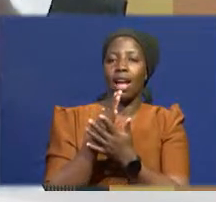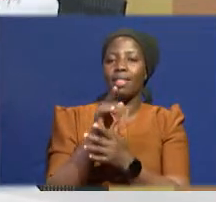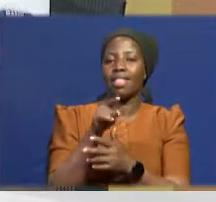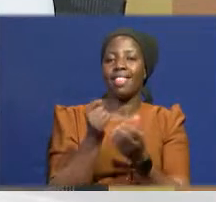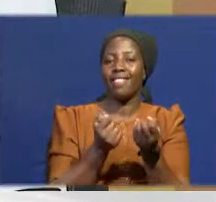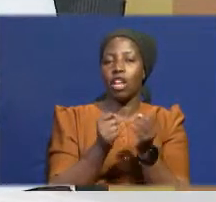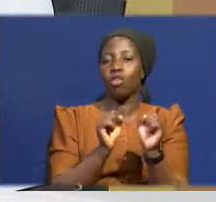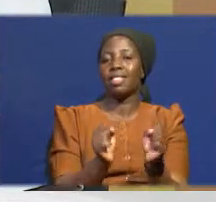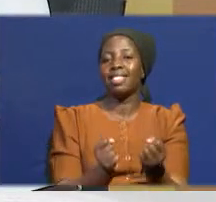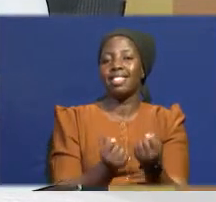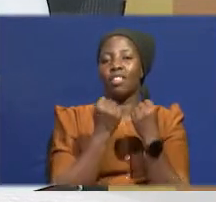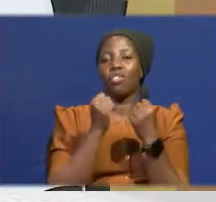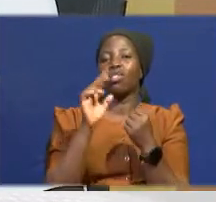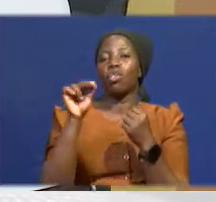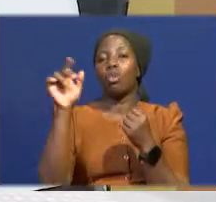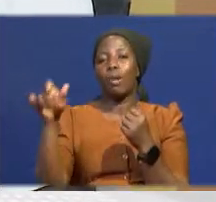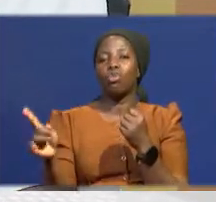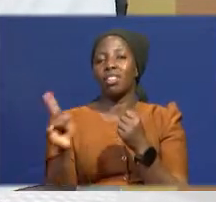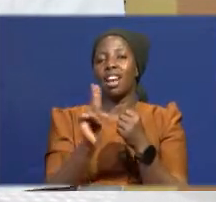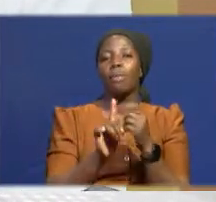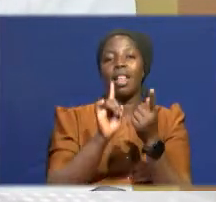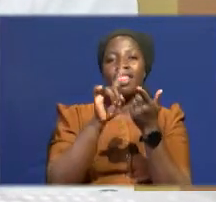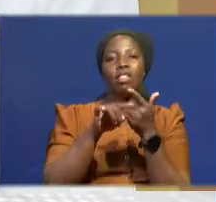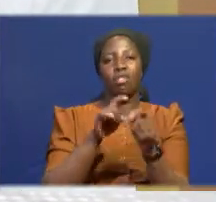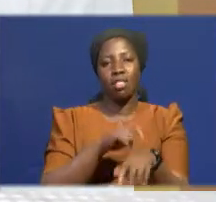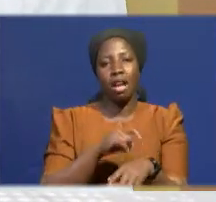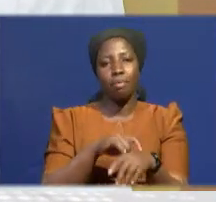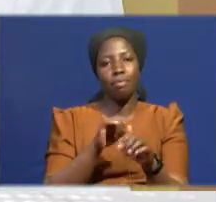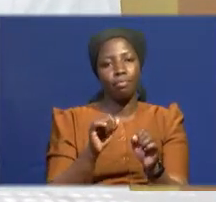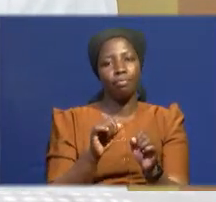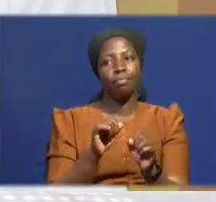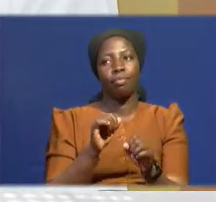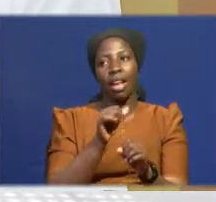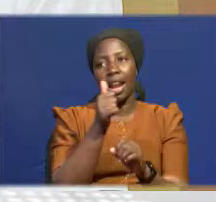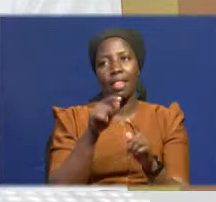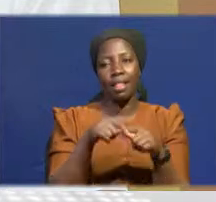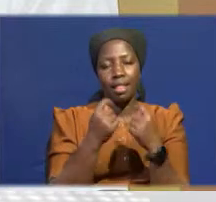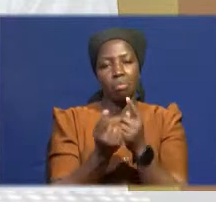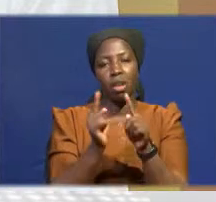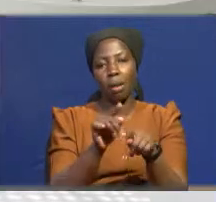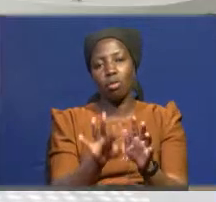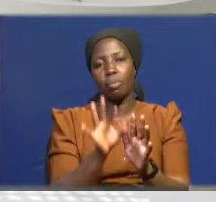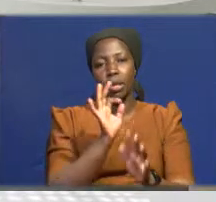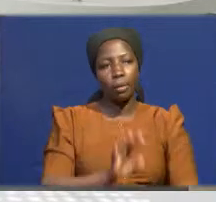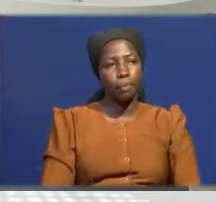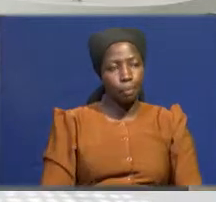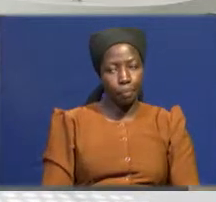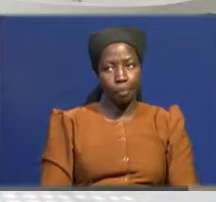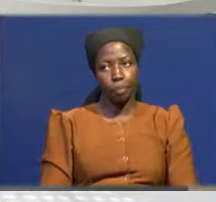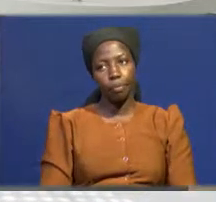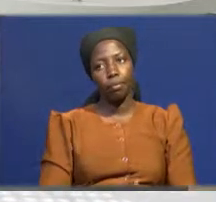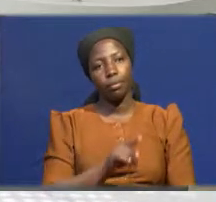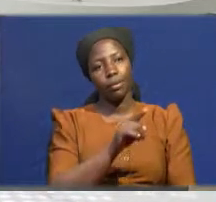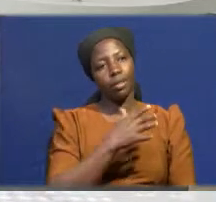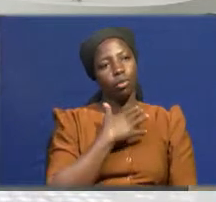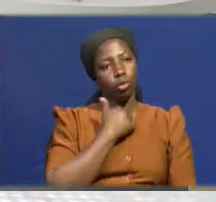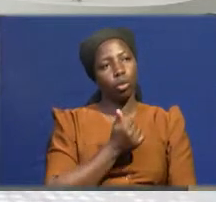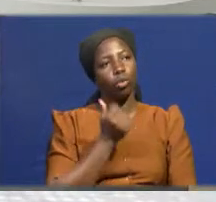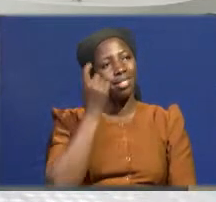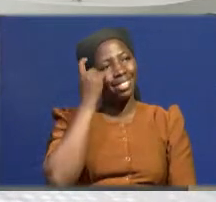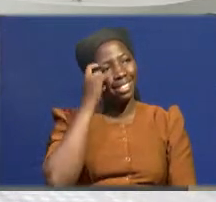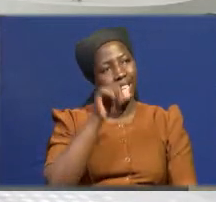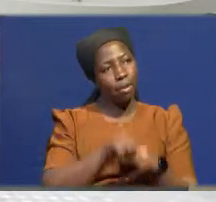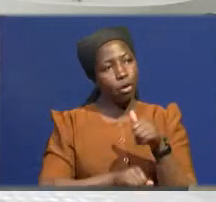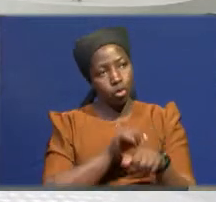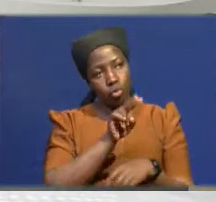it until the recovery team comes in. Now, so the other one I want to talk about is this. I want to think of two